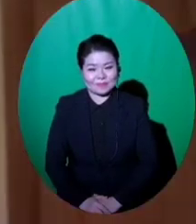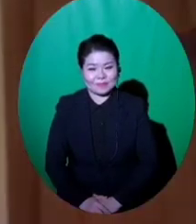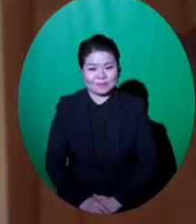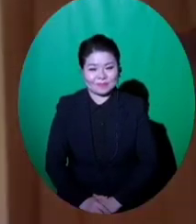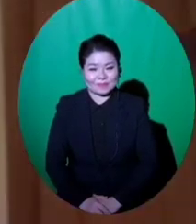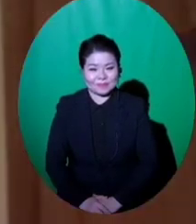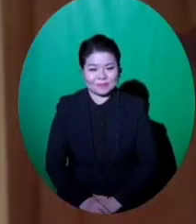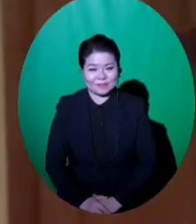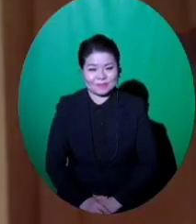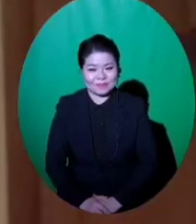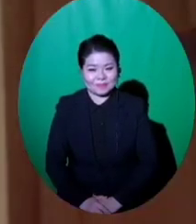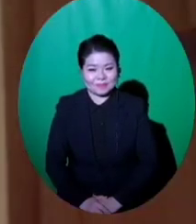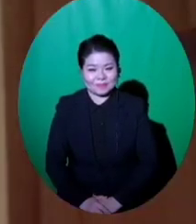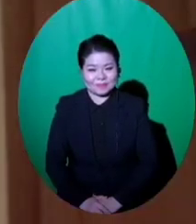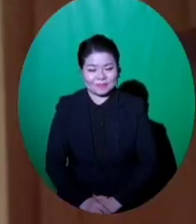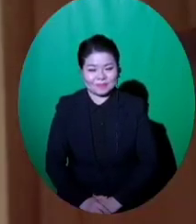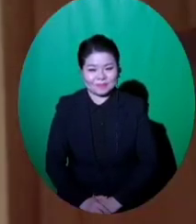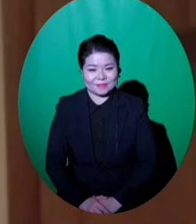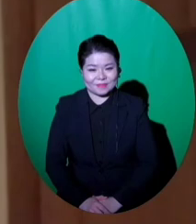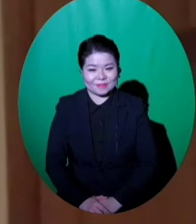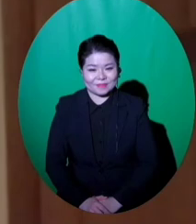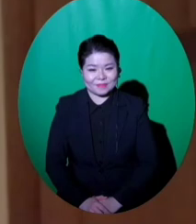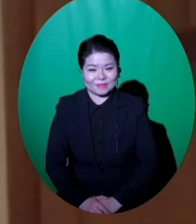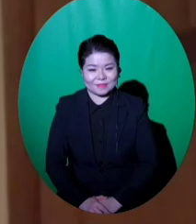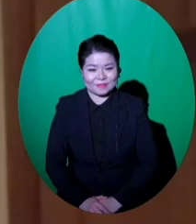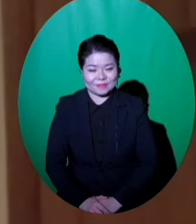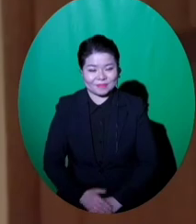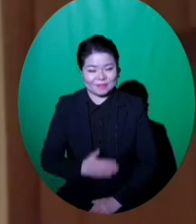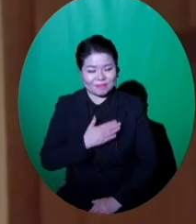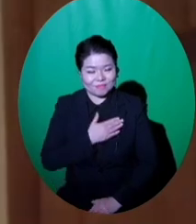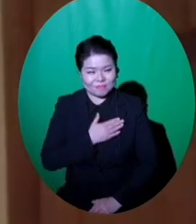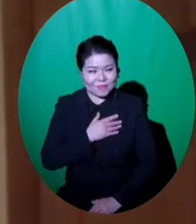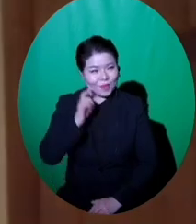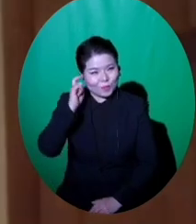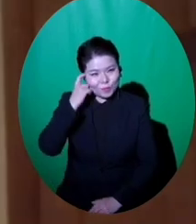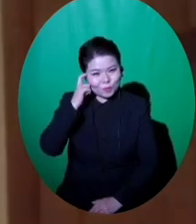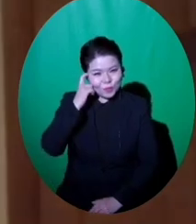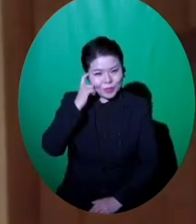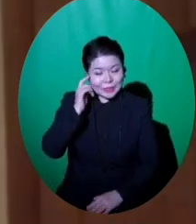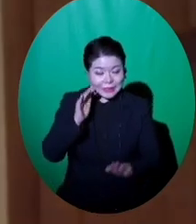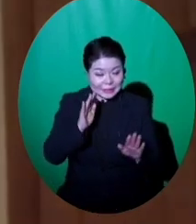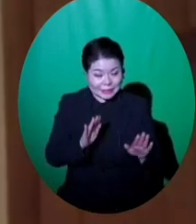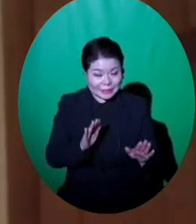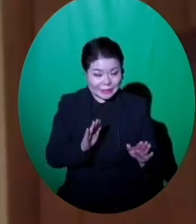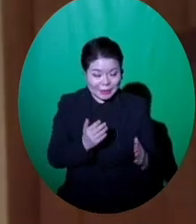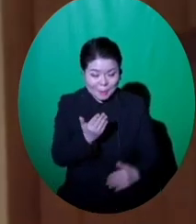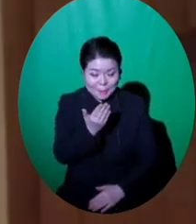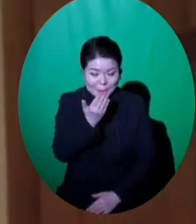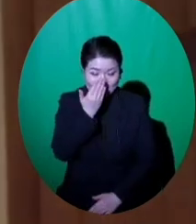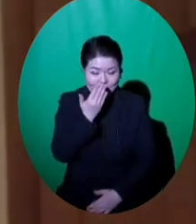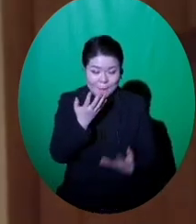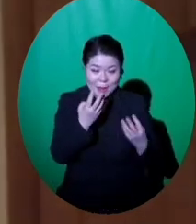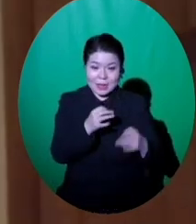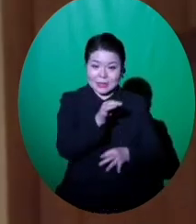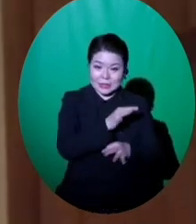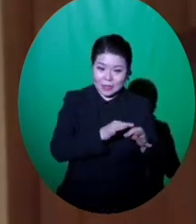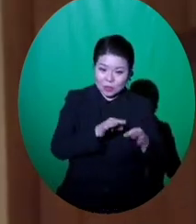I think a lot of the economic problems that we face today require cooperation.